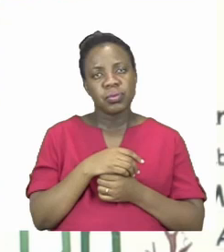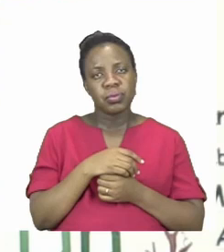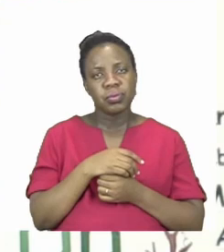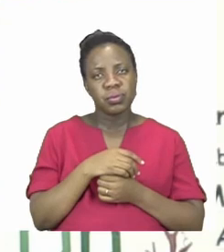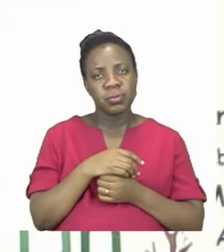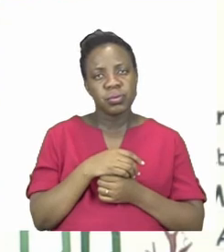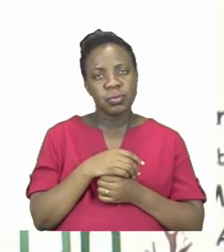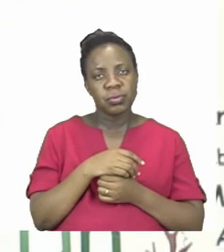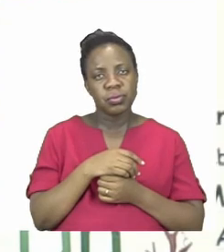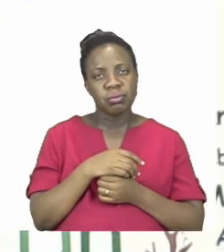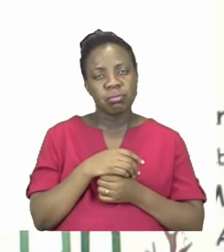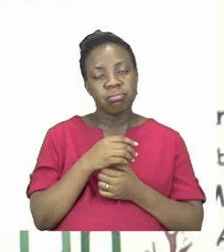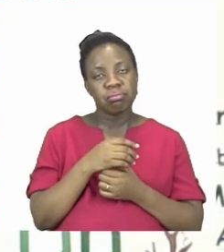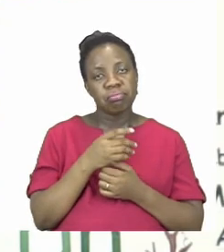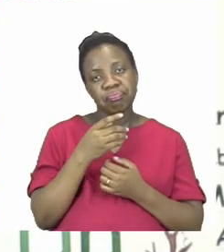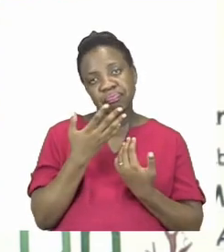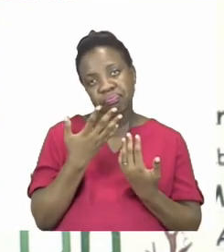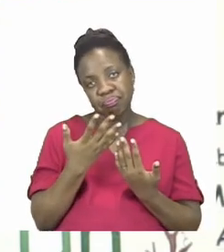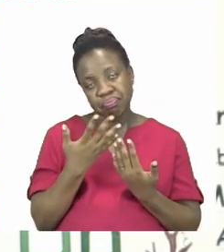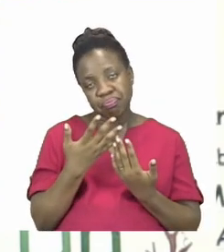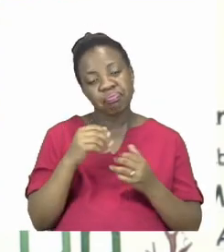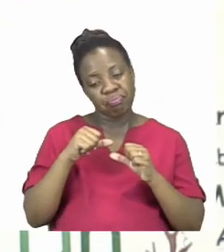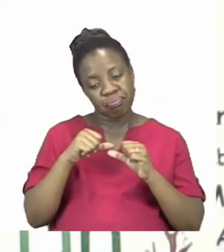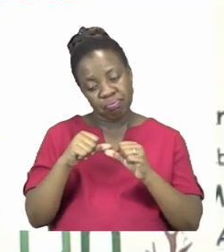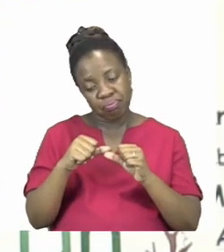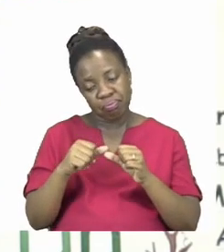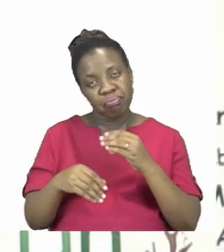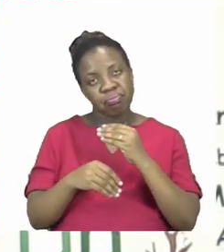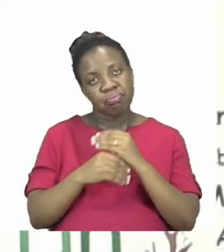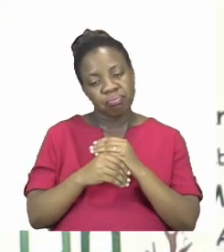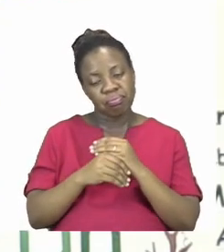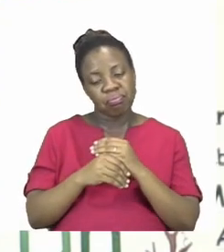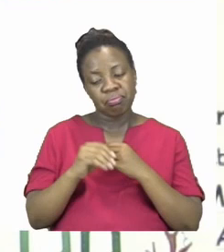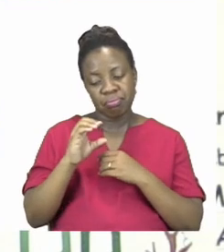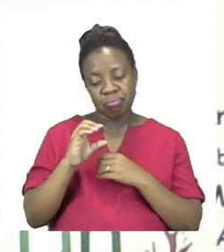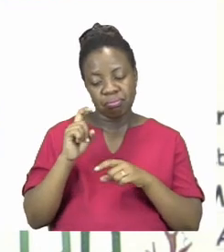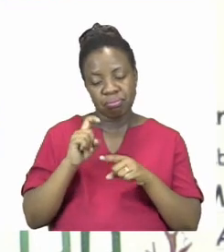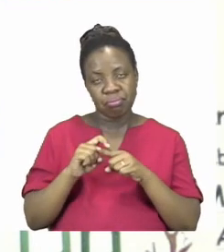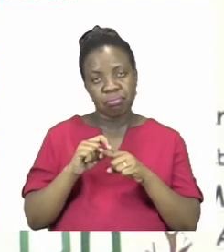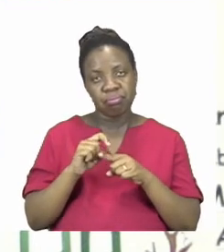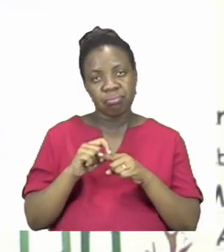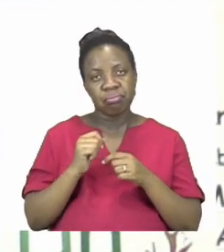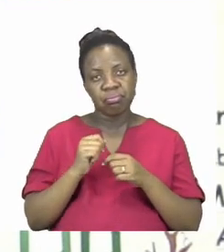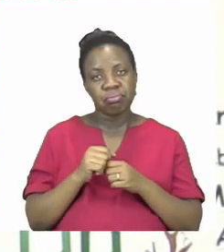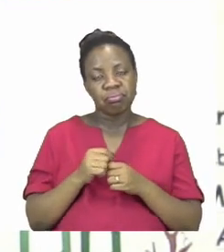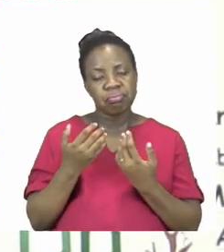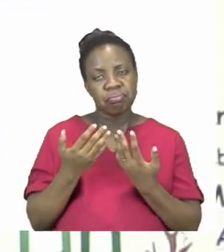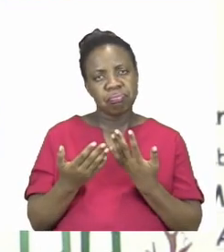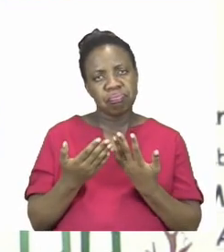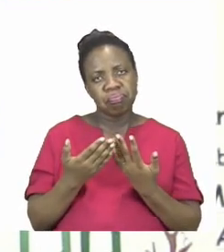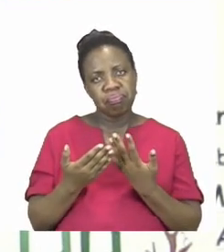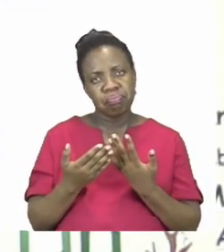our $3, but we still need our 25 cents. Here, it's quite simple. We can use 2 of our